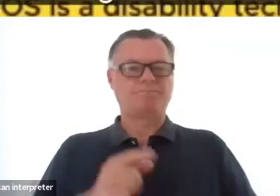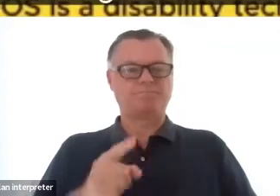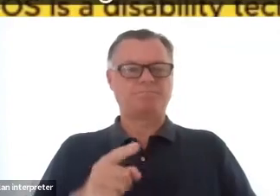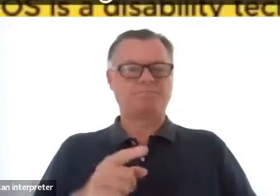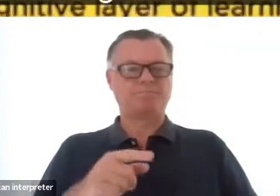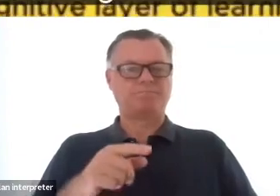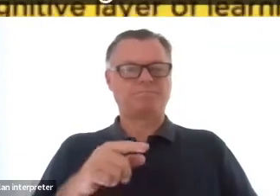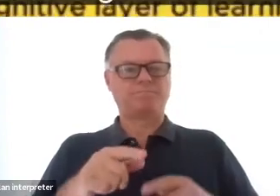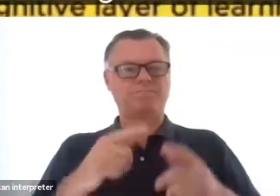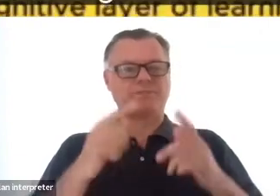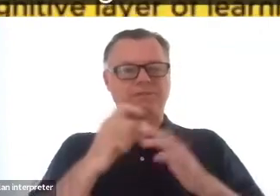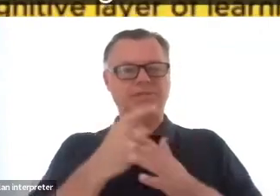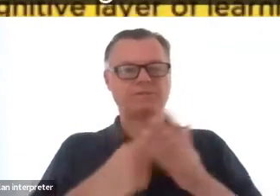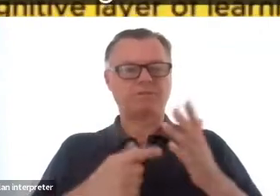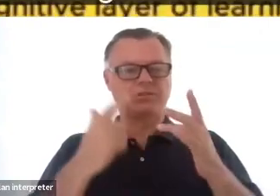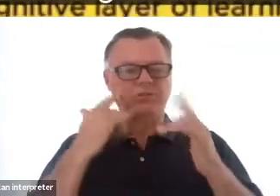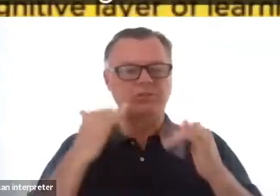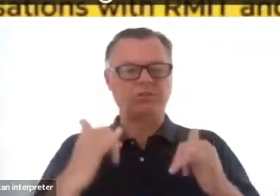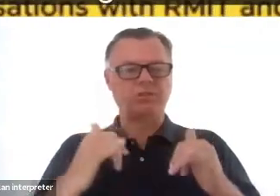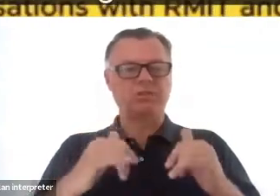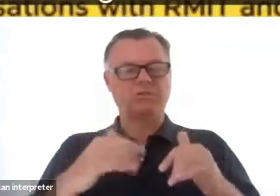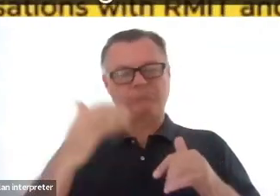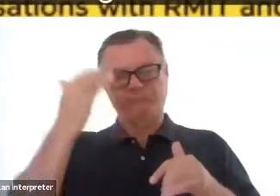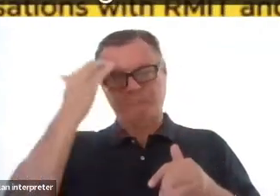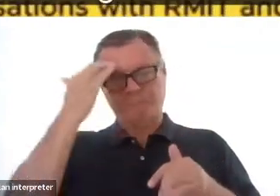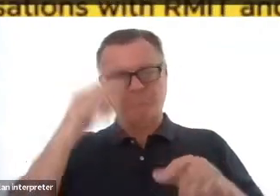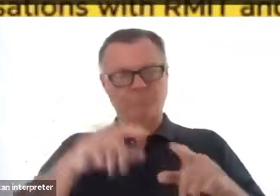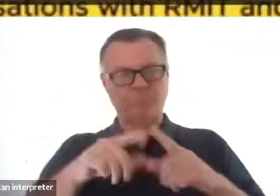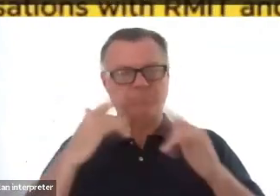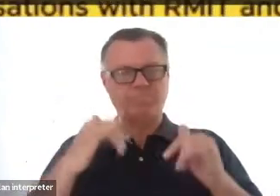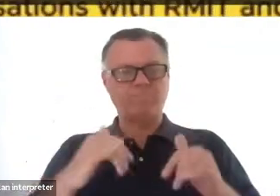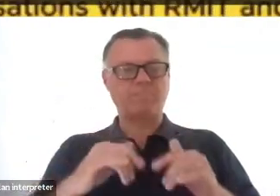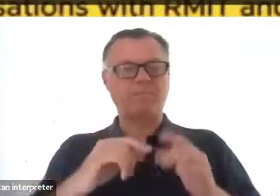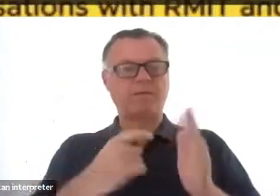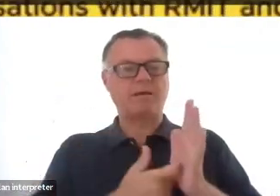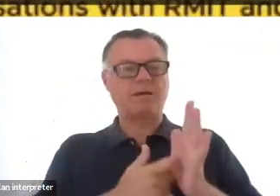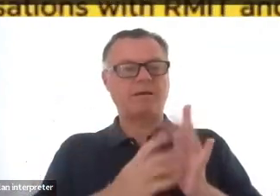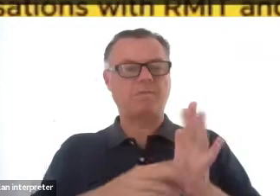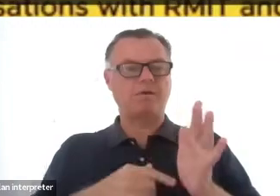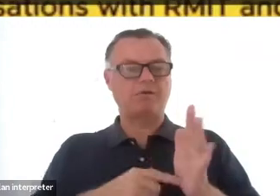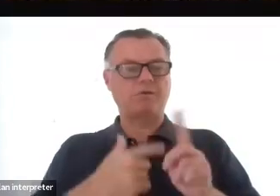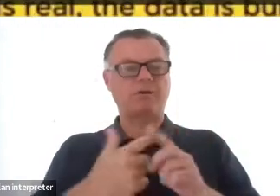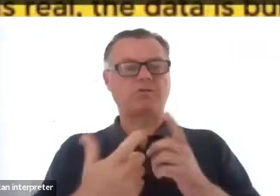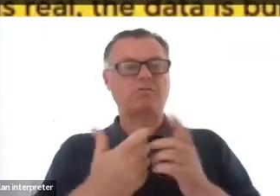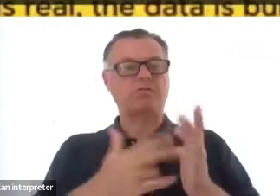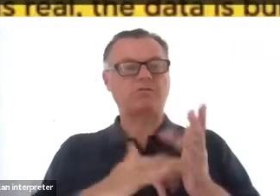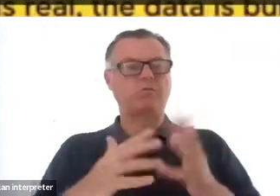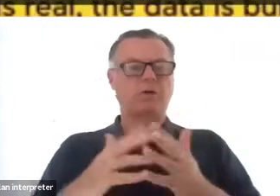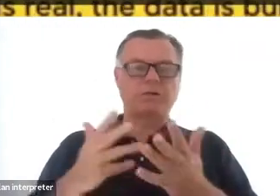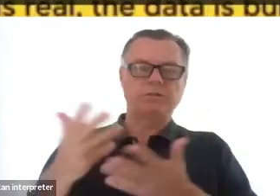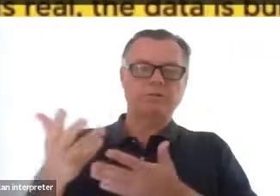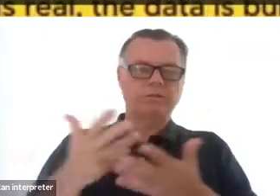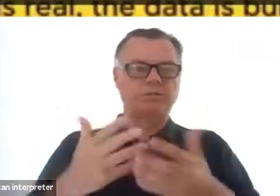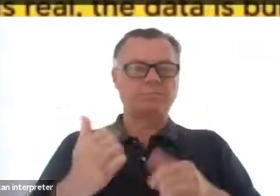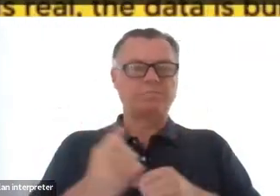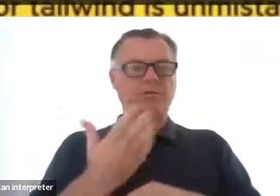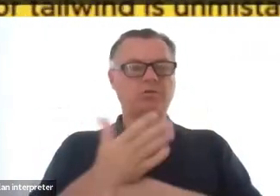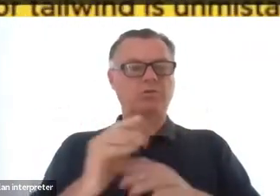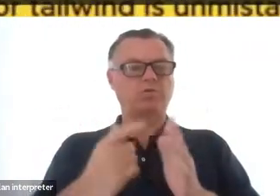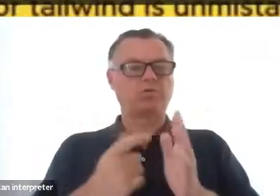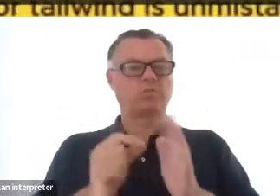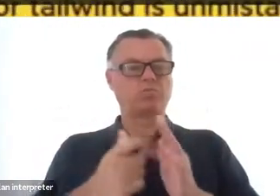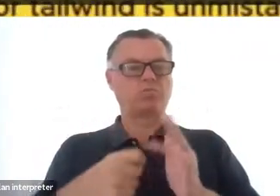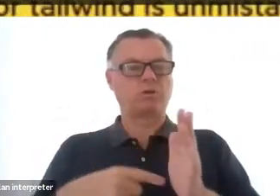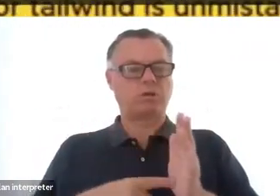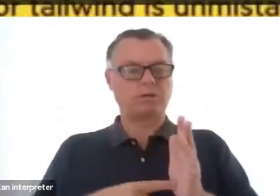disability tech for the cognitive layer of learning. Piloting conversations with RMIT and UNSW, the product is real, the data is building, and the